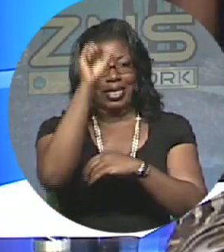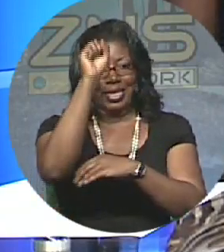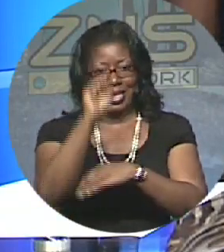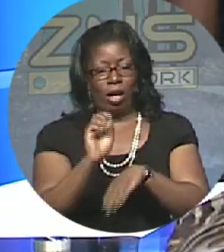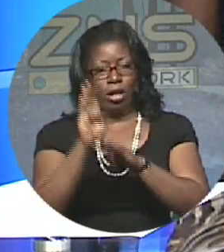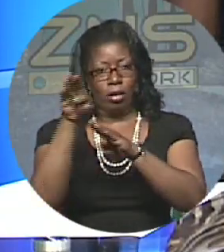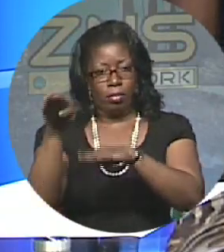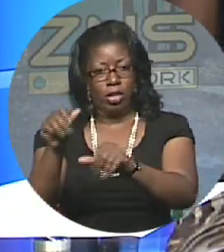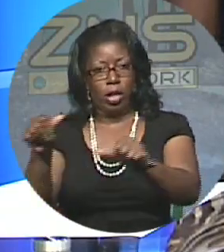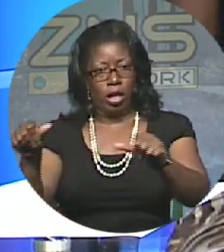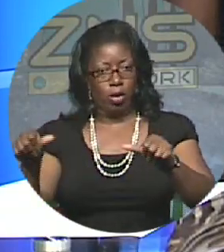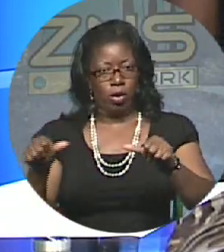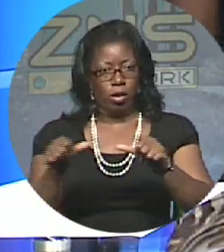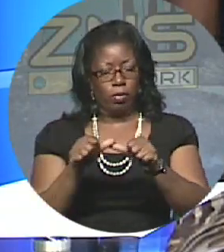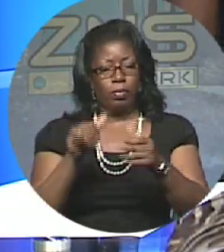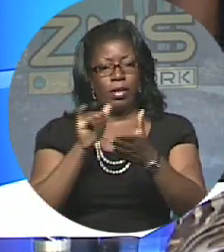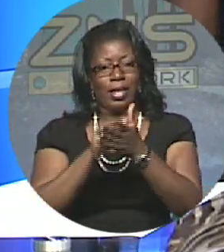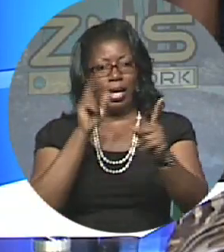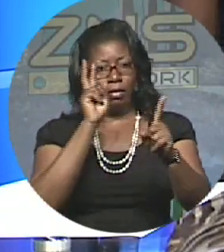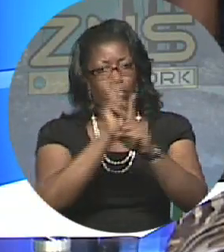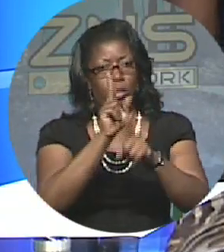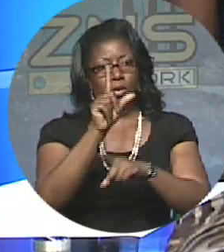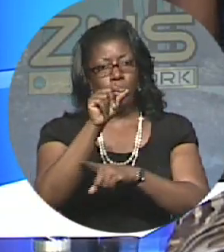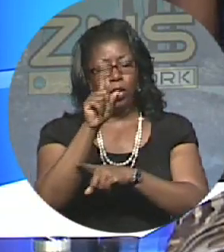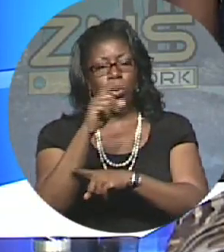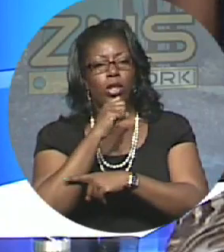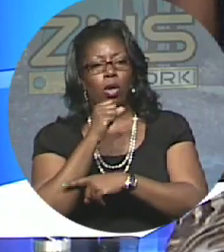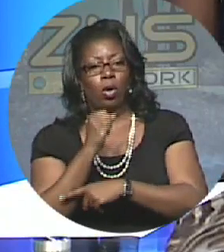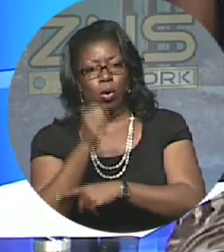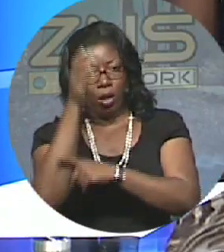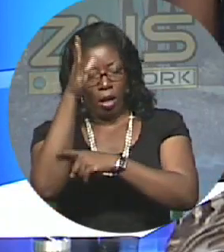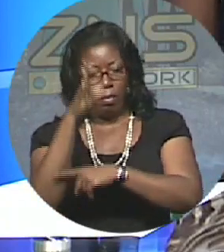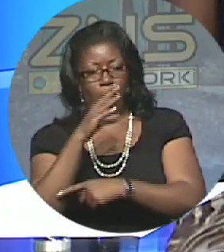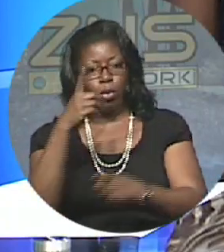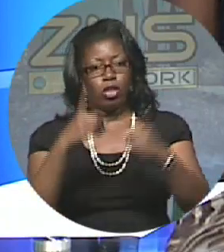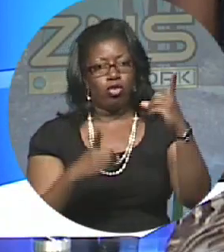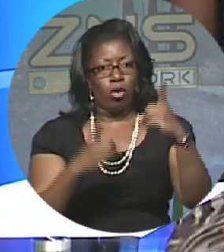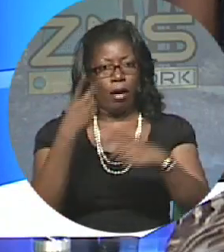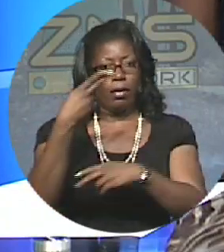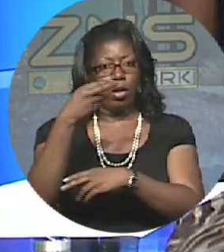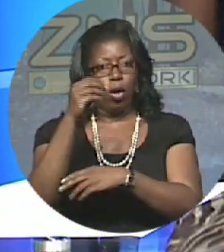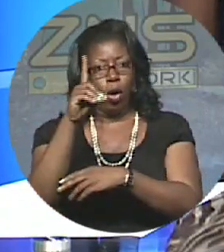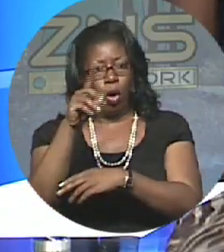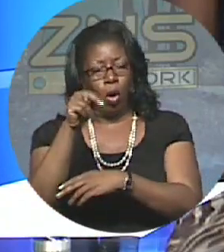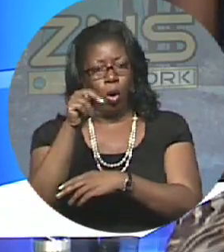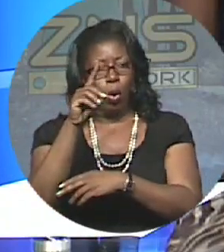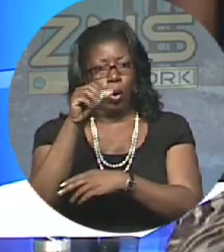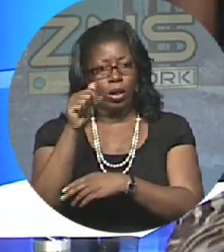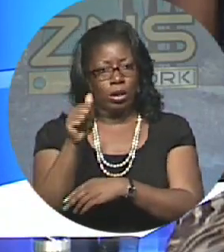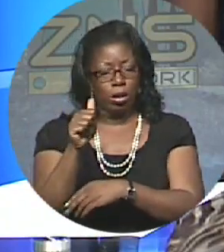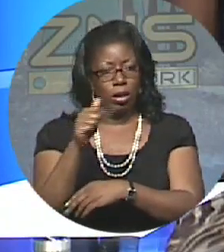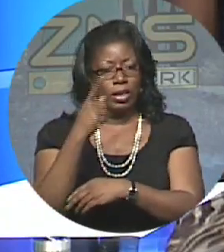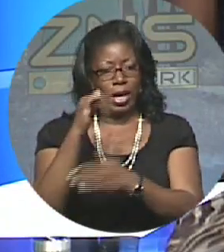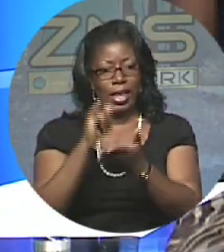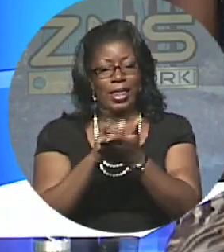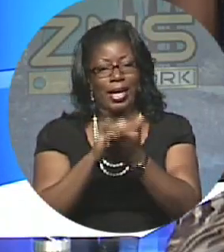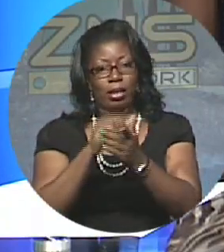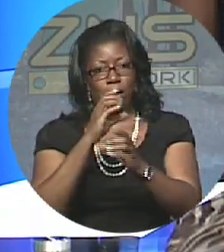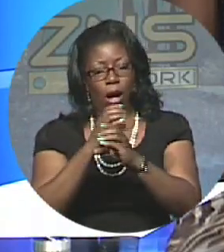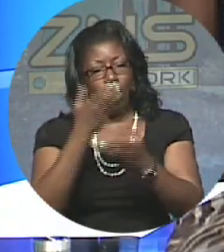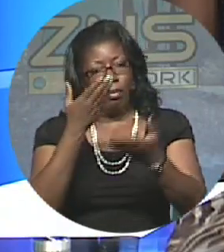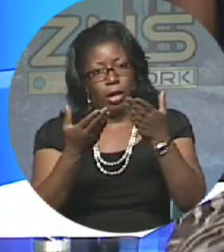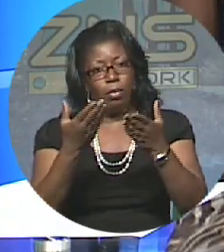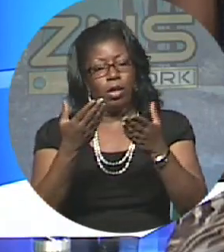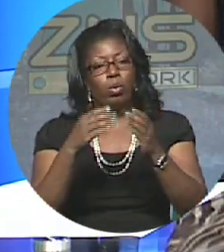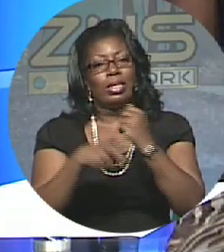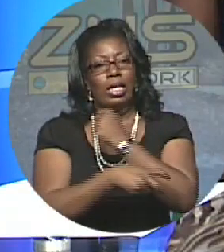Preliminary reports indicate that the victim, along with a 21-year-old man, were driving a white Honda Fit, which police say was suspected of being stolen in the